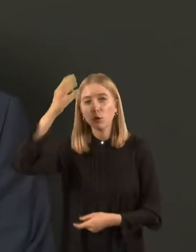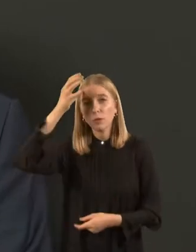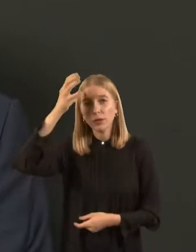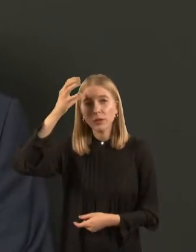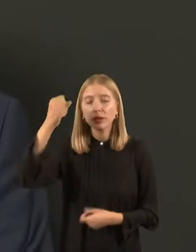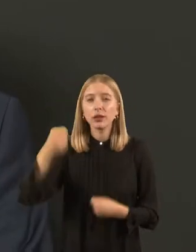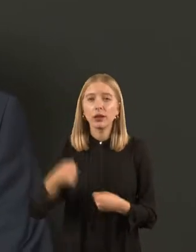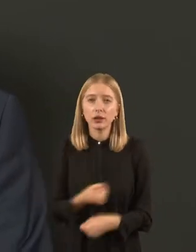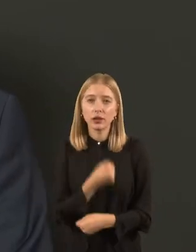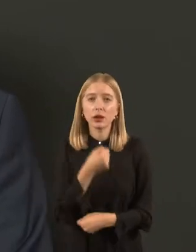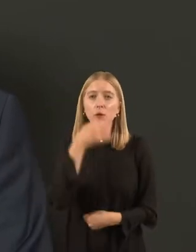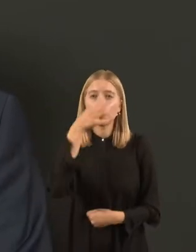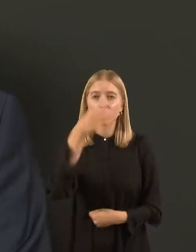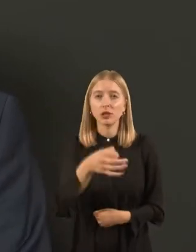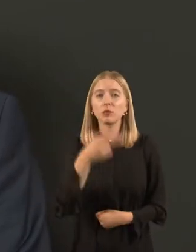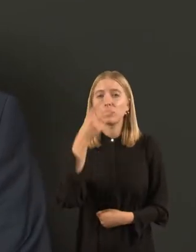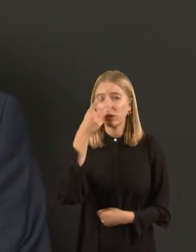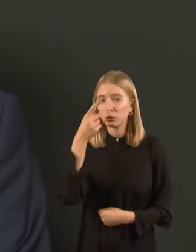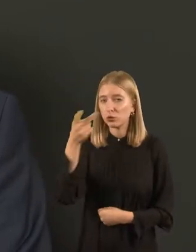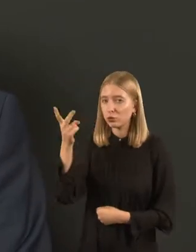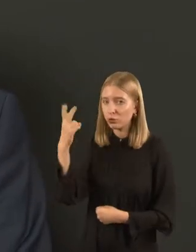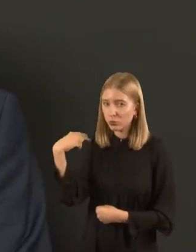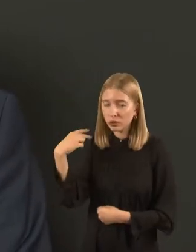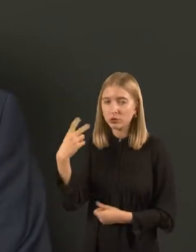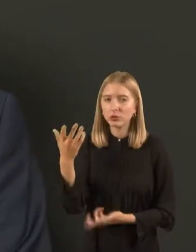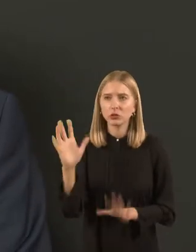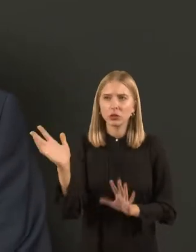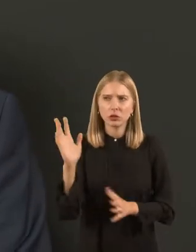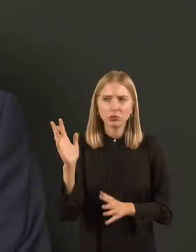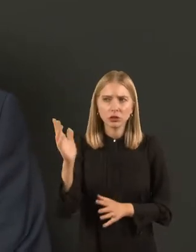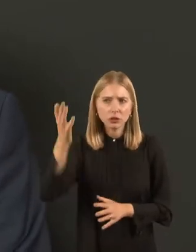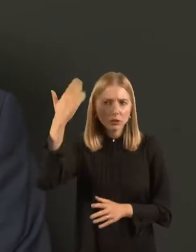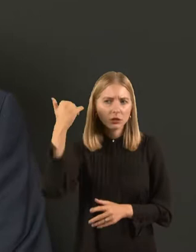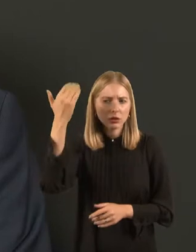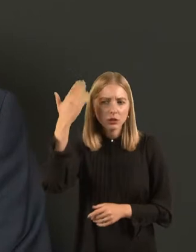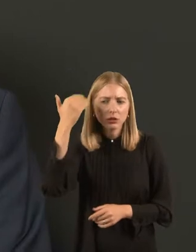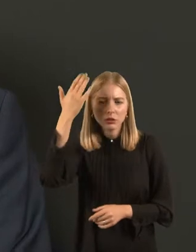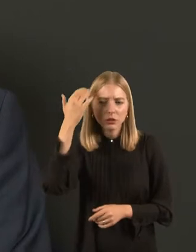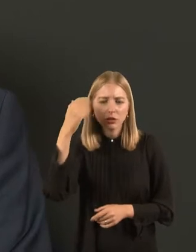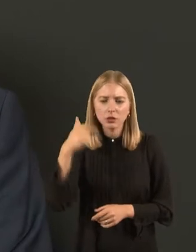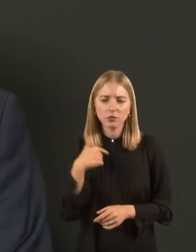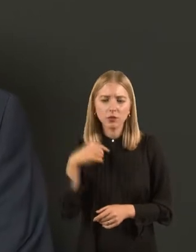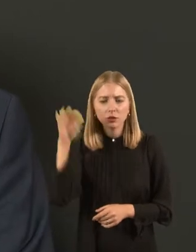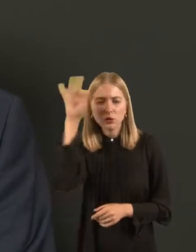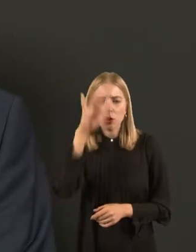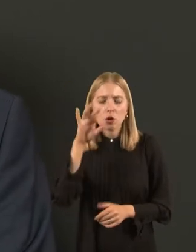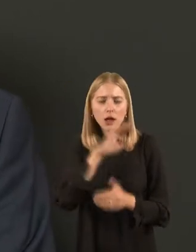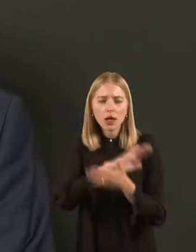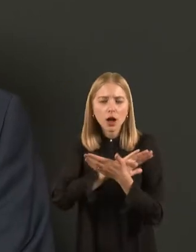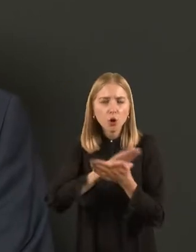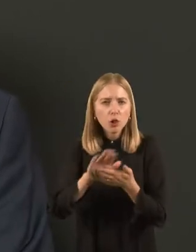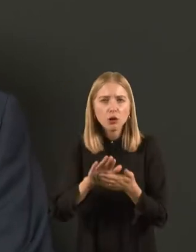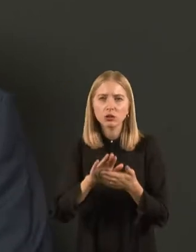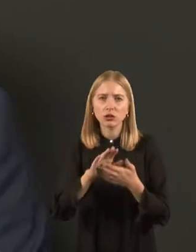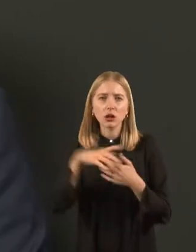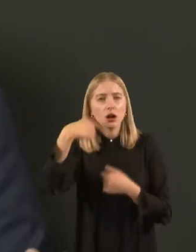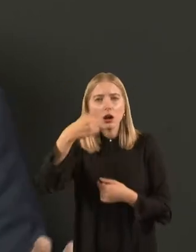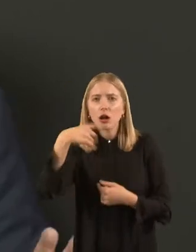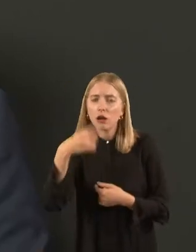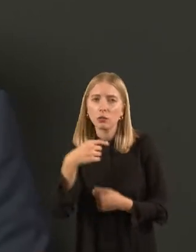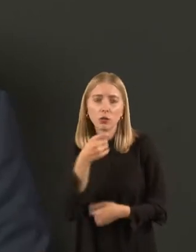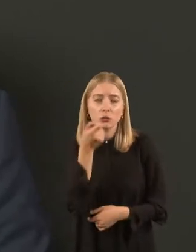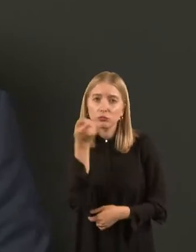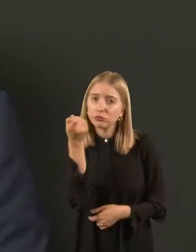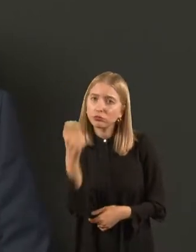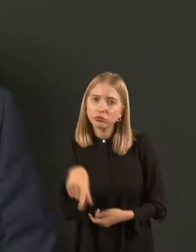and businesses, well, on these topics, at least if I remember correctly,